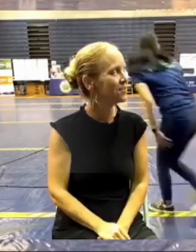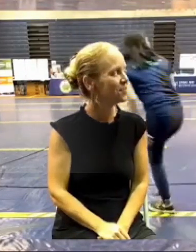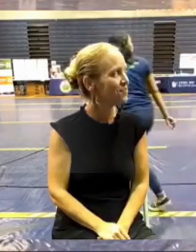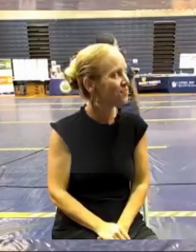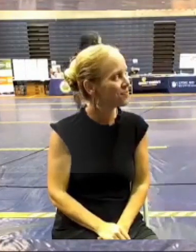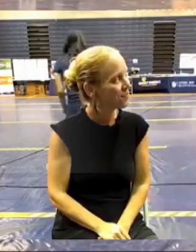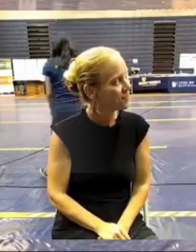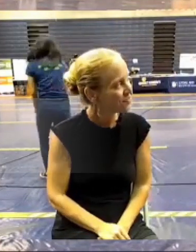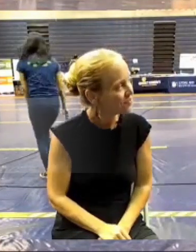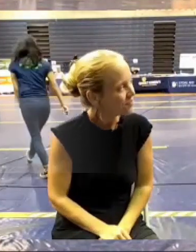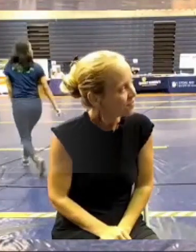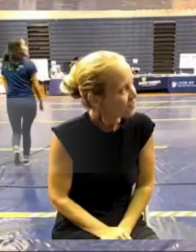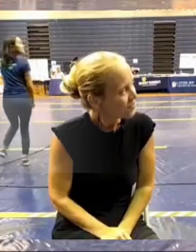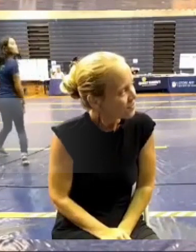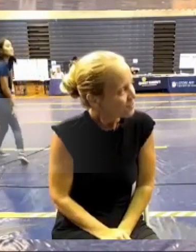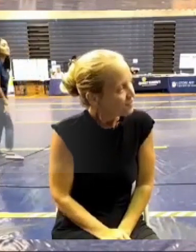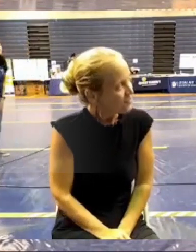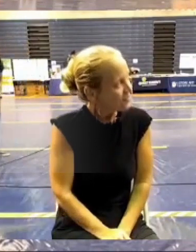Which way does it go? Okay, here we